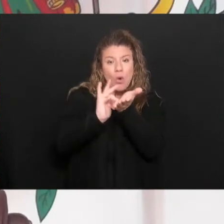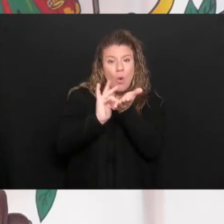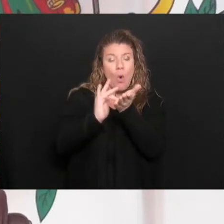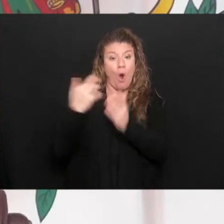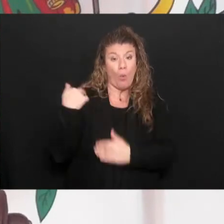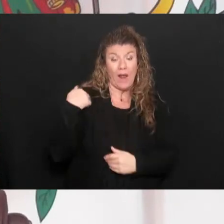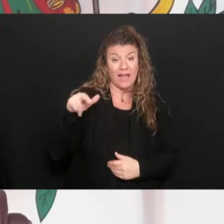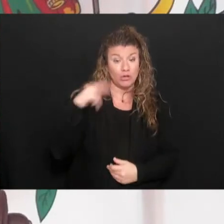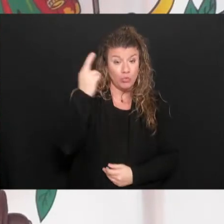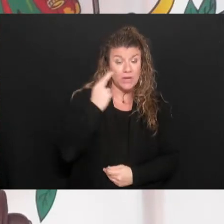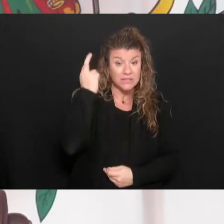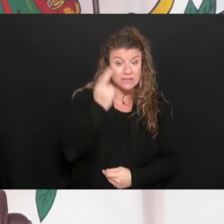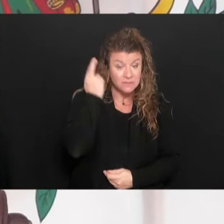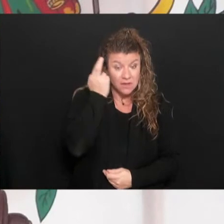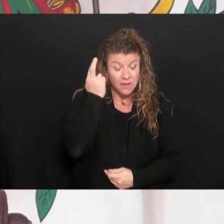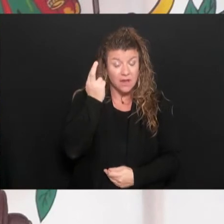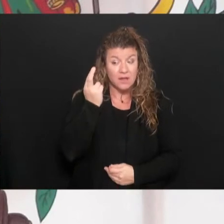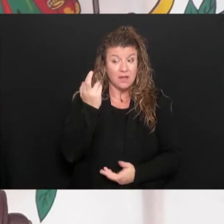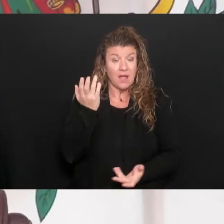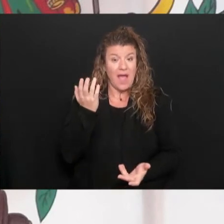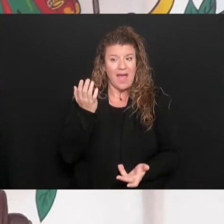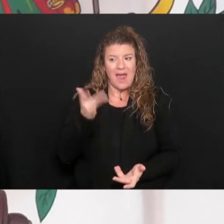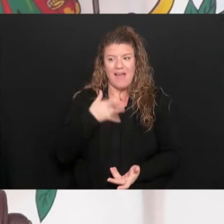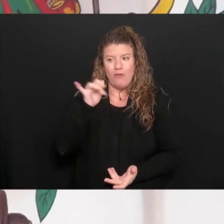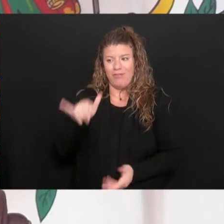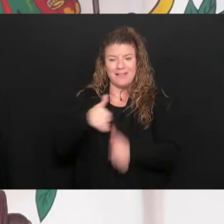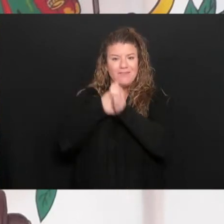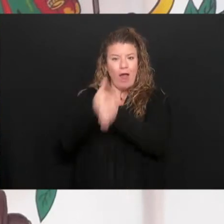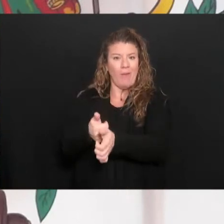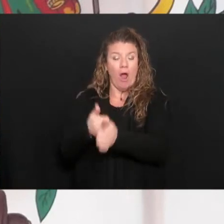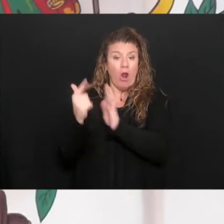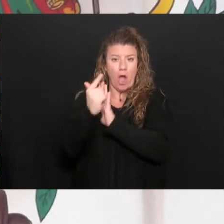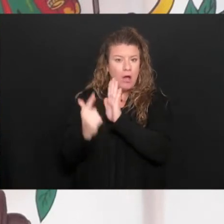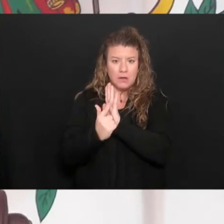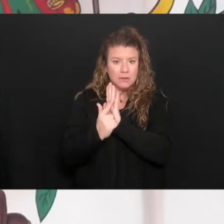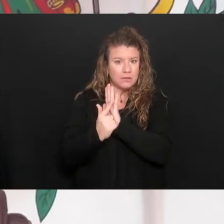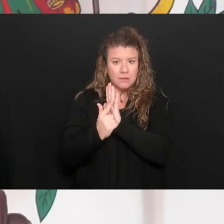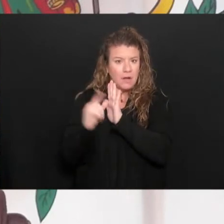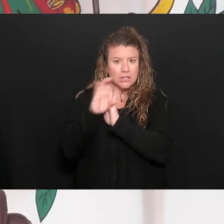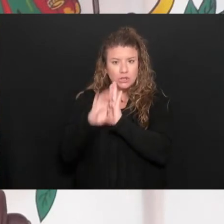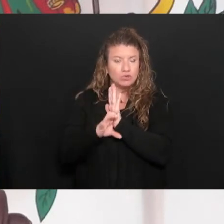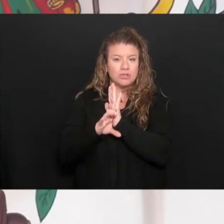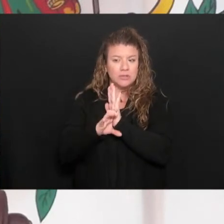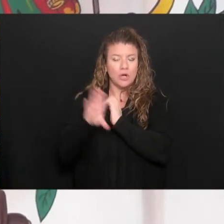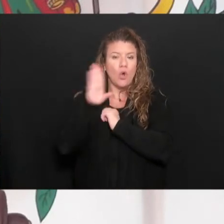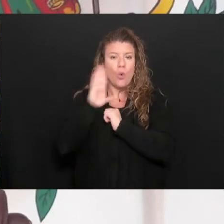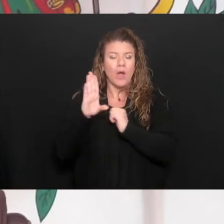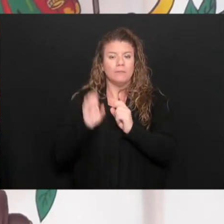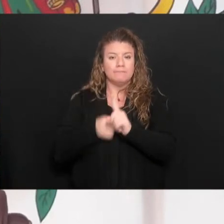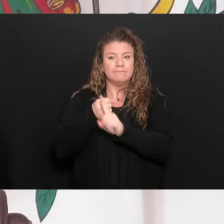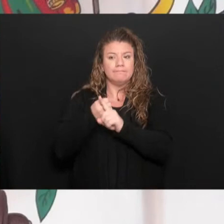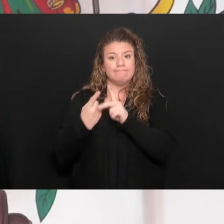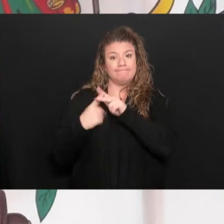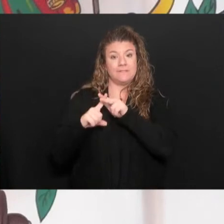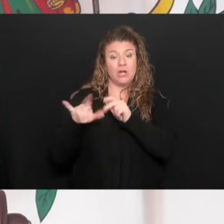or religious reasons, and I think that's just following the Constitution, and that'll go into effect on January 1st,